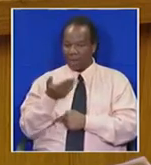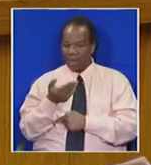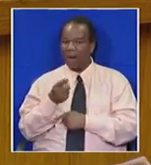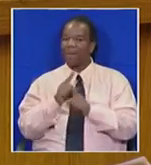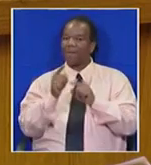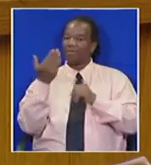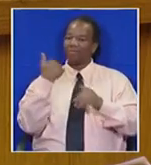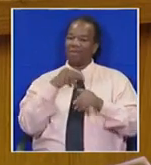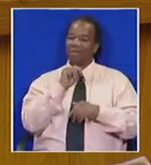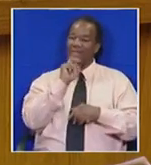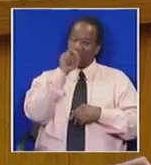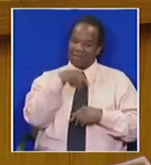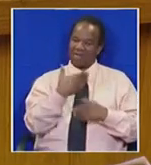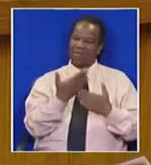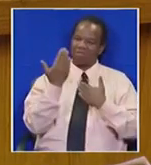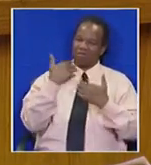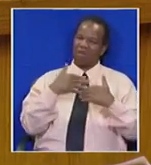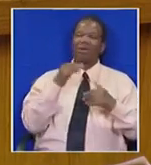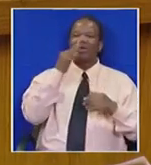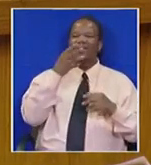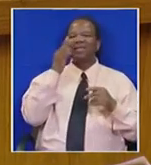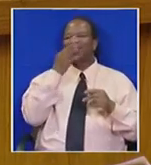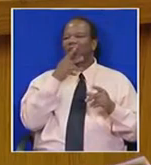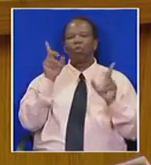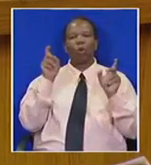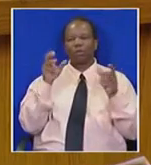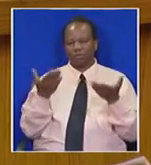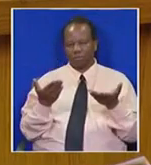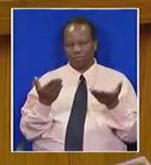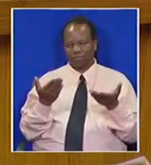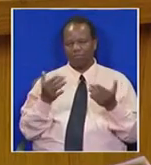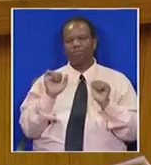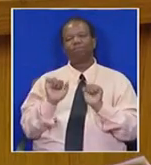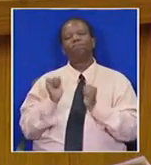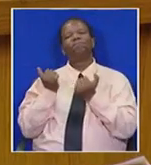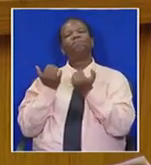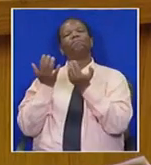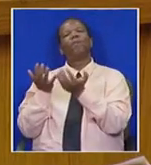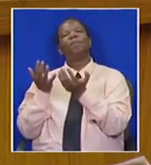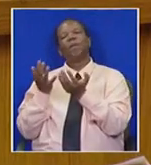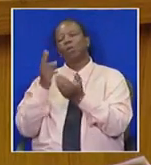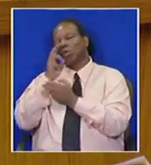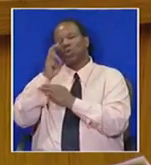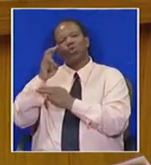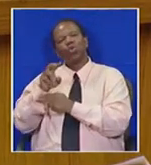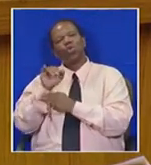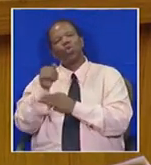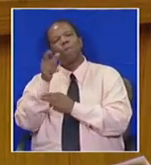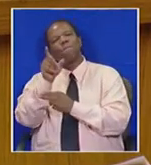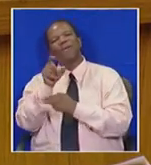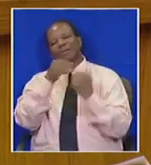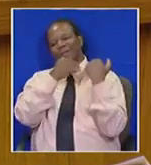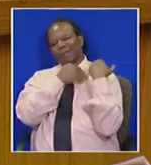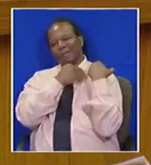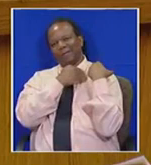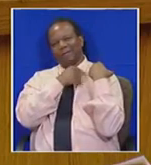in place. And this is what it says, I quote, "The public needs a clearer sense of who is accountable for what.